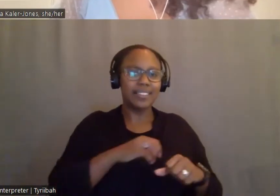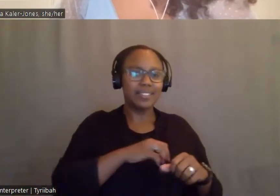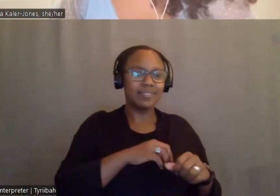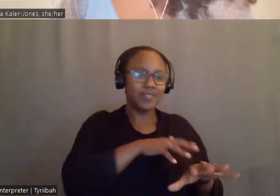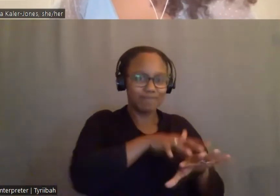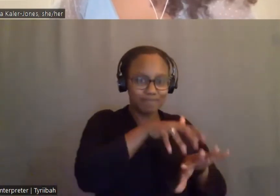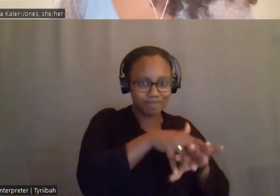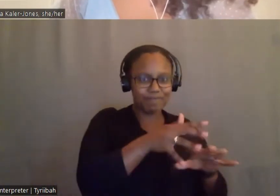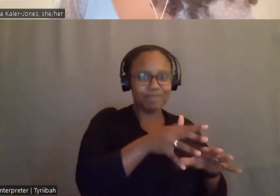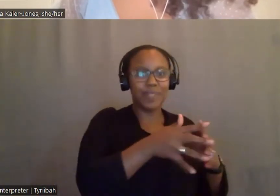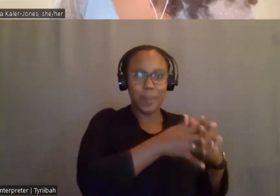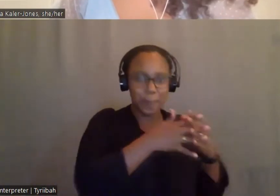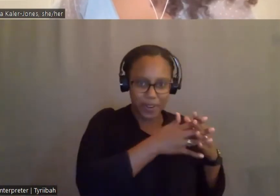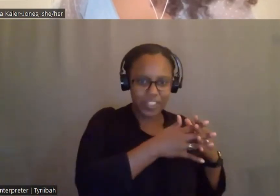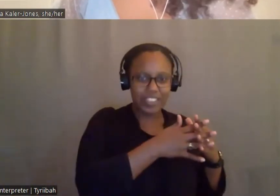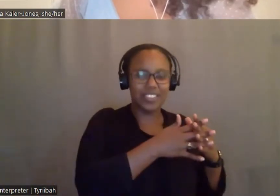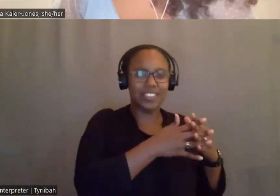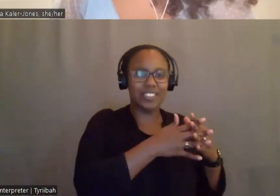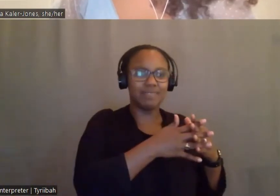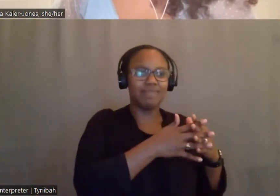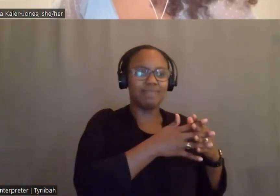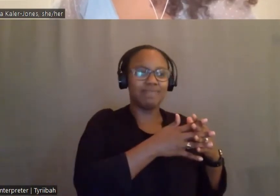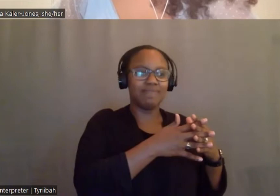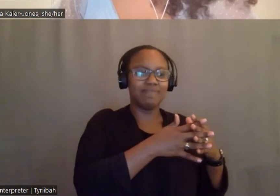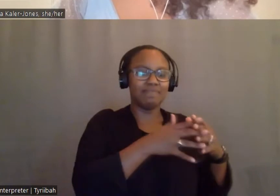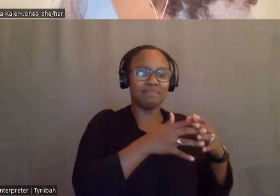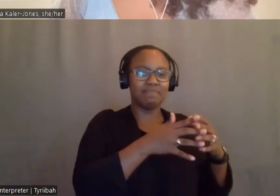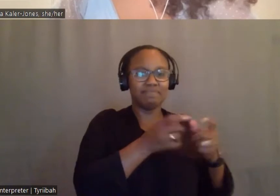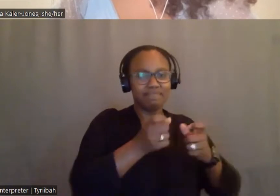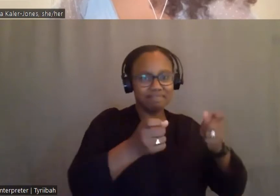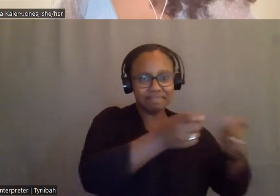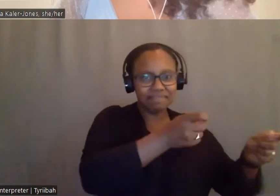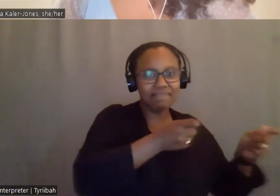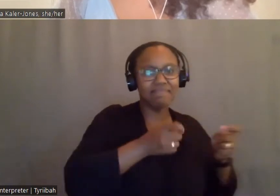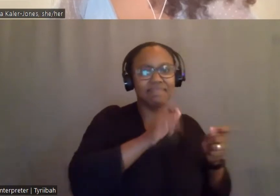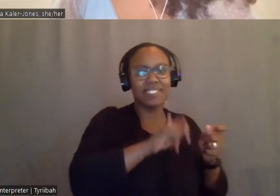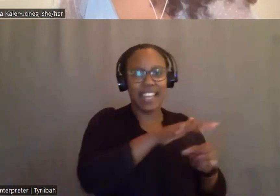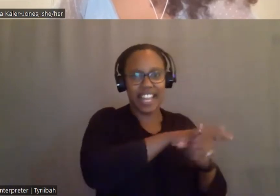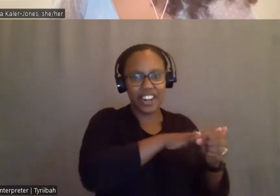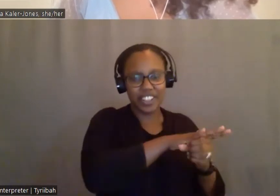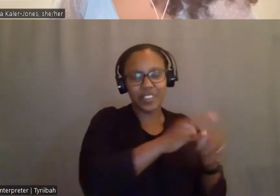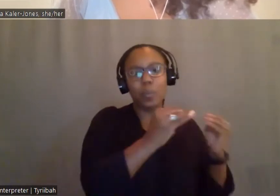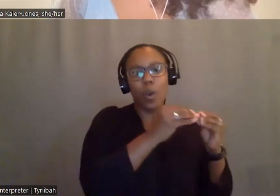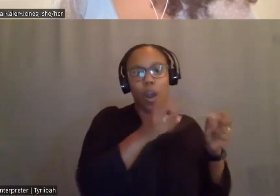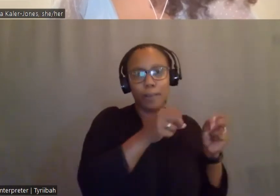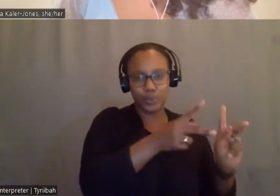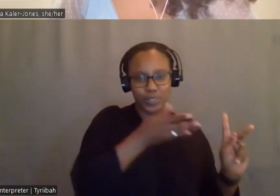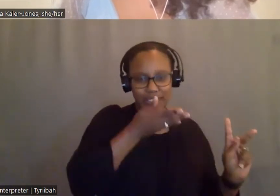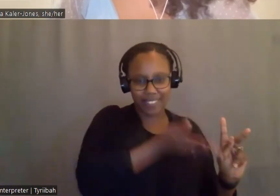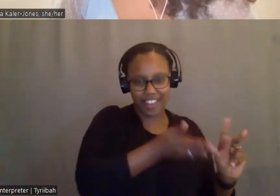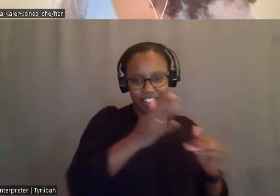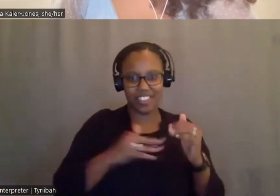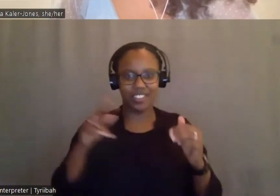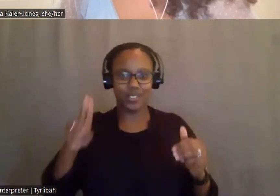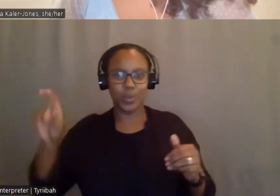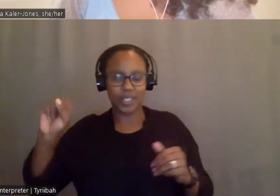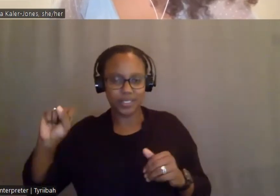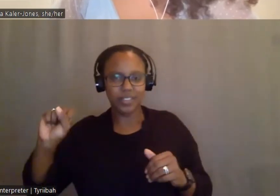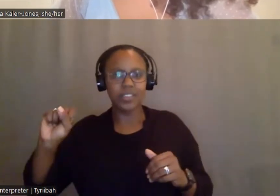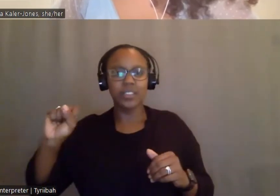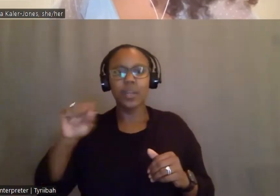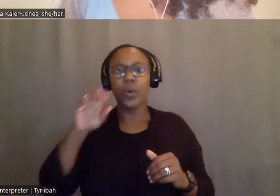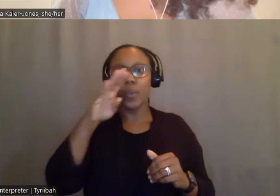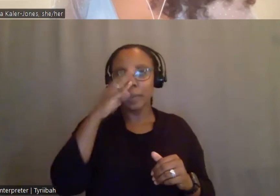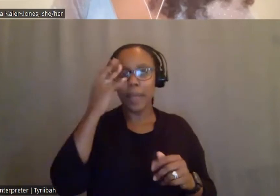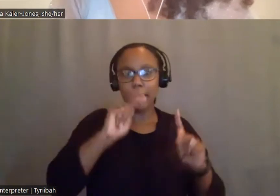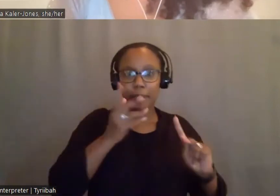space, there is really an opportunity that isn't there in the United States. And so because these Black people within these Native nations